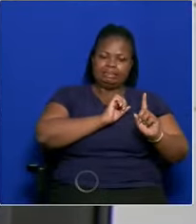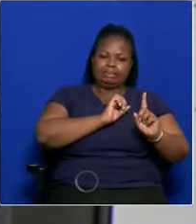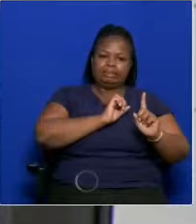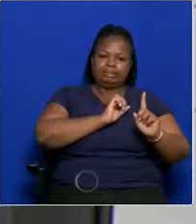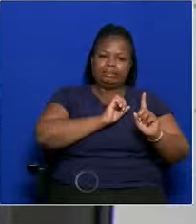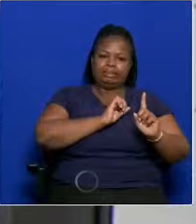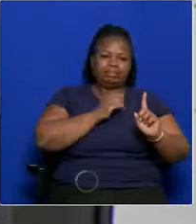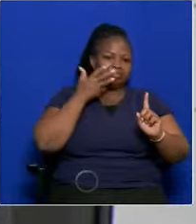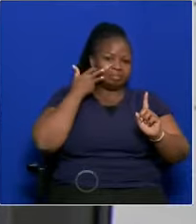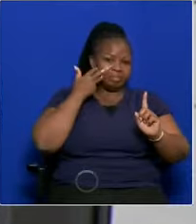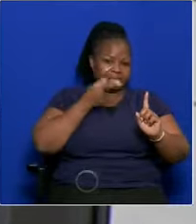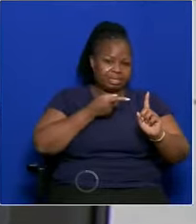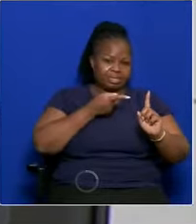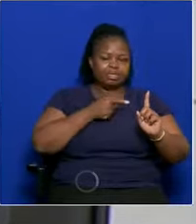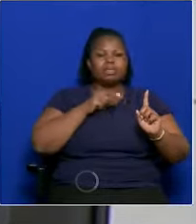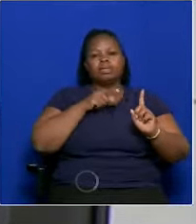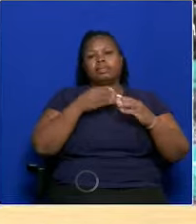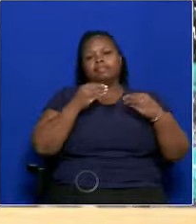him.